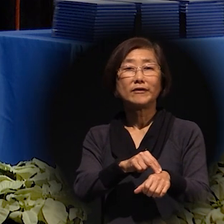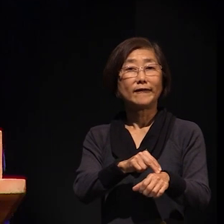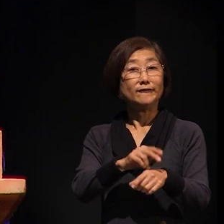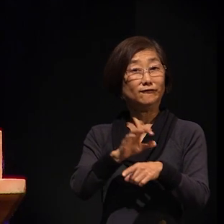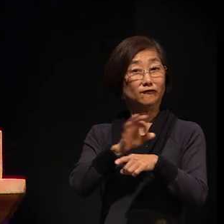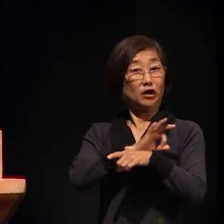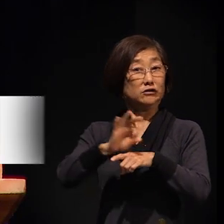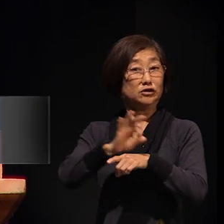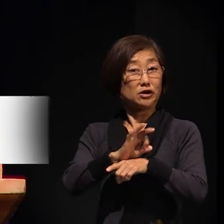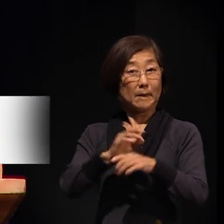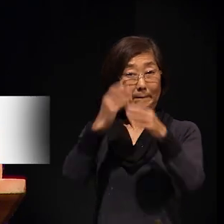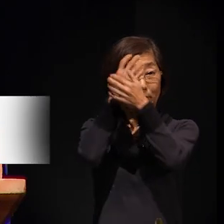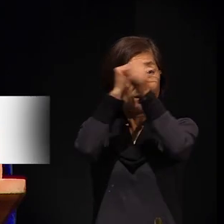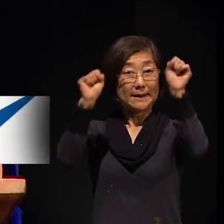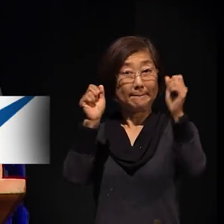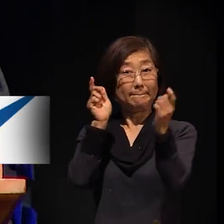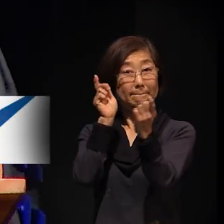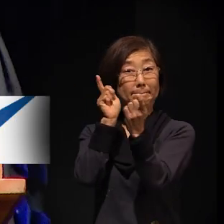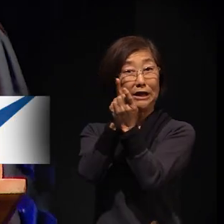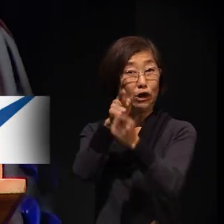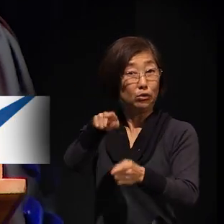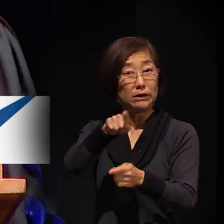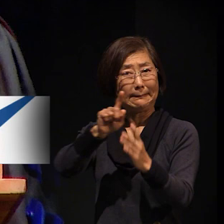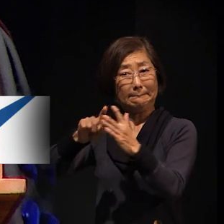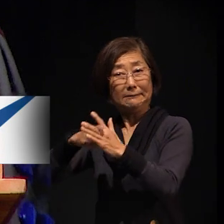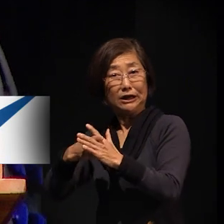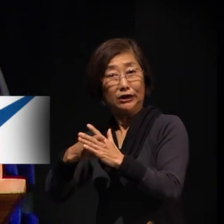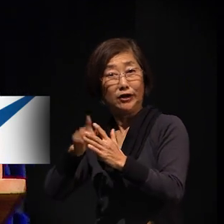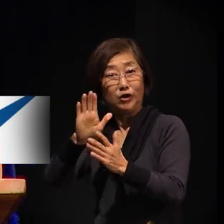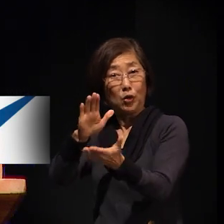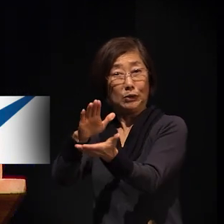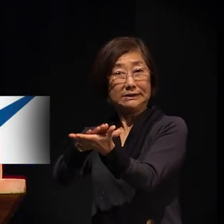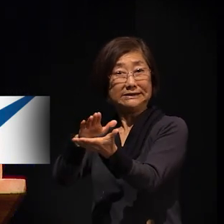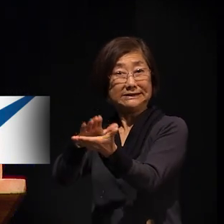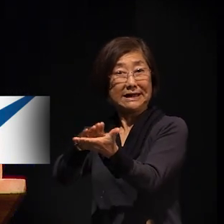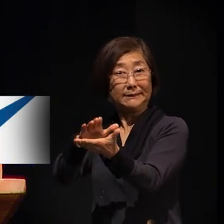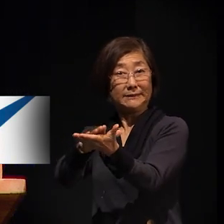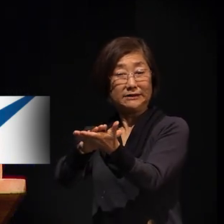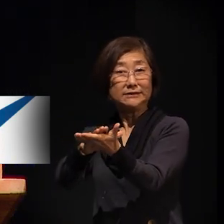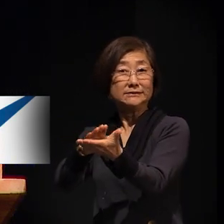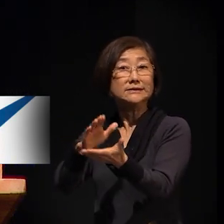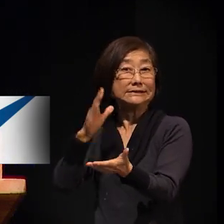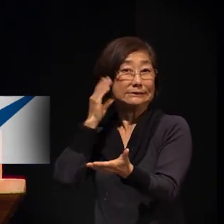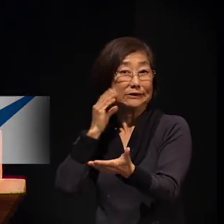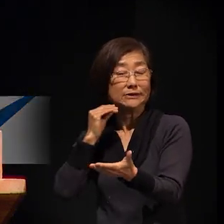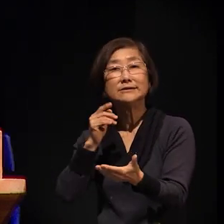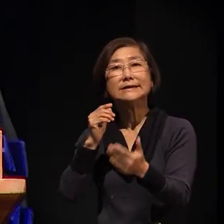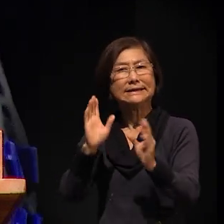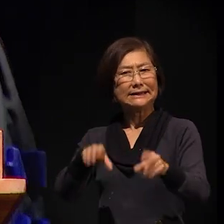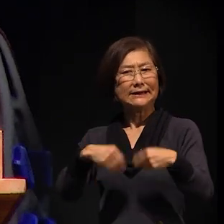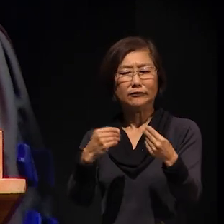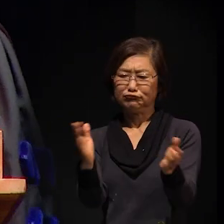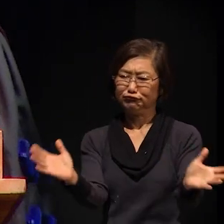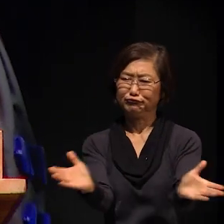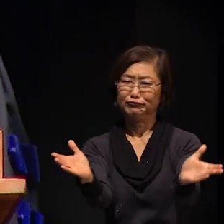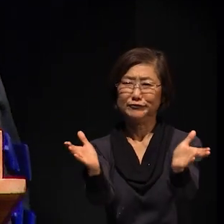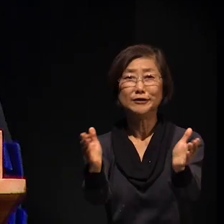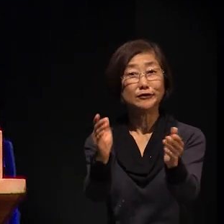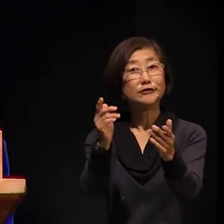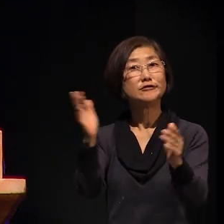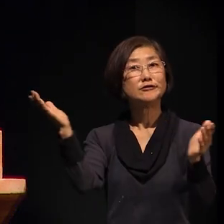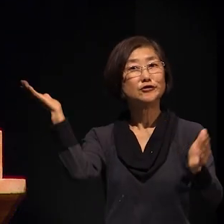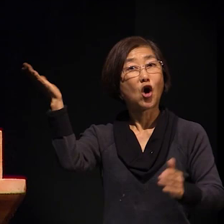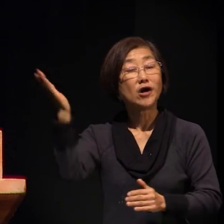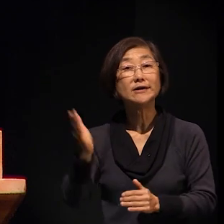function of the president to meet you at the beginning of your academic experience, to give you a pep